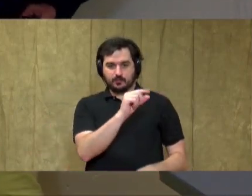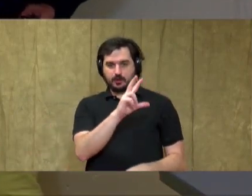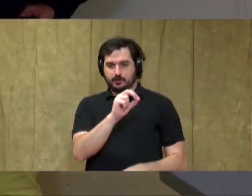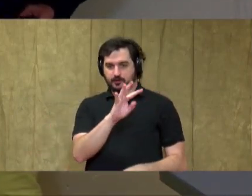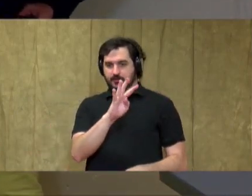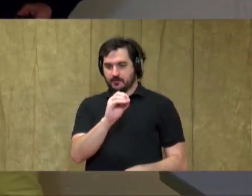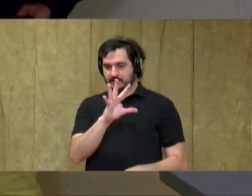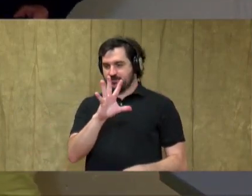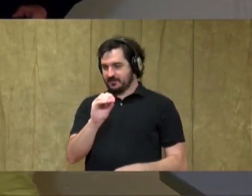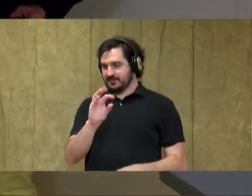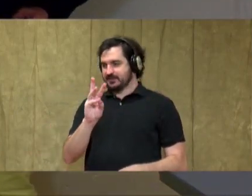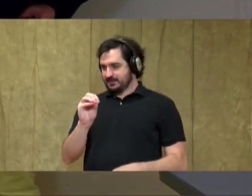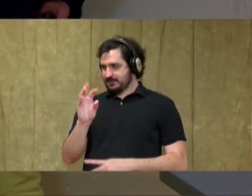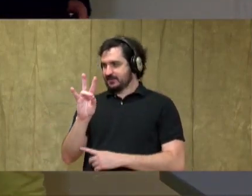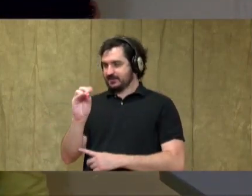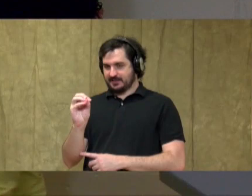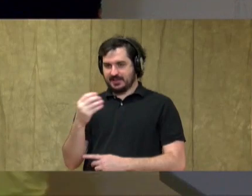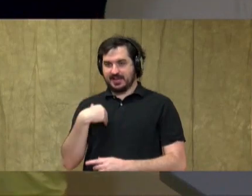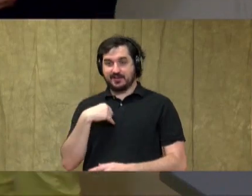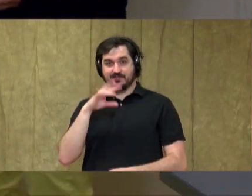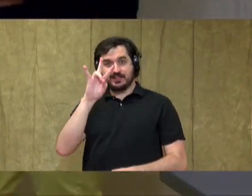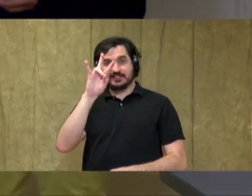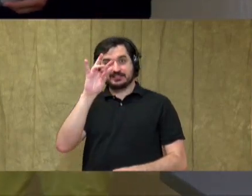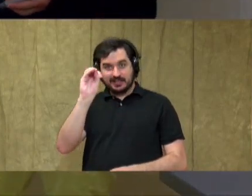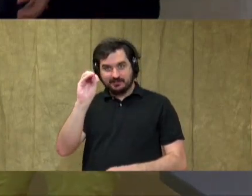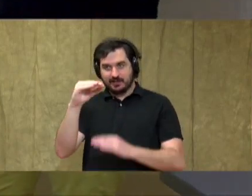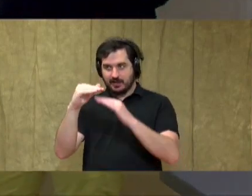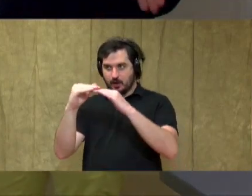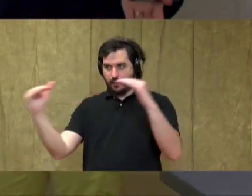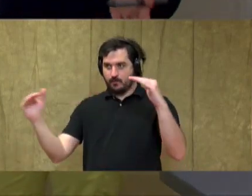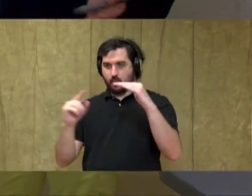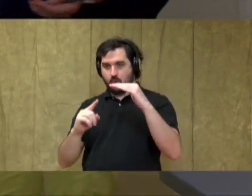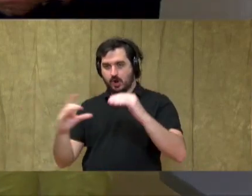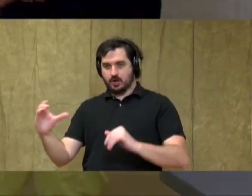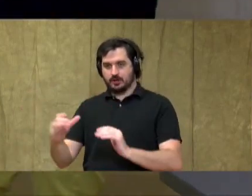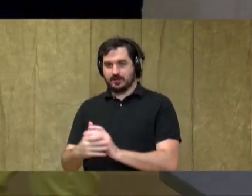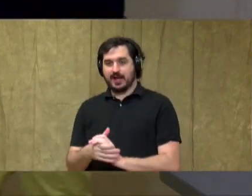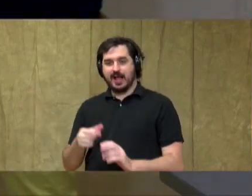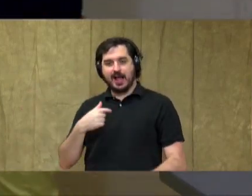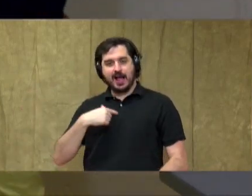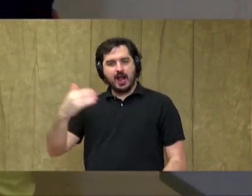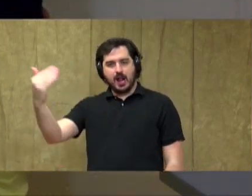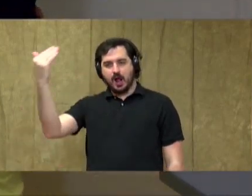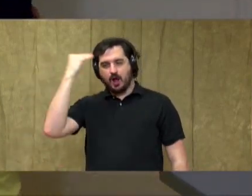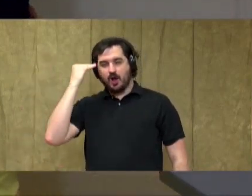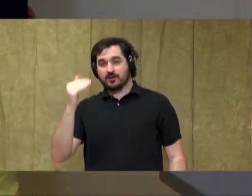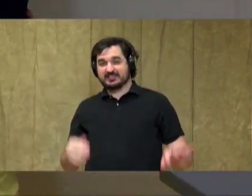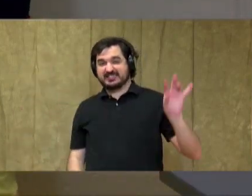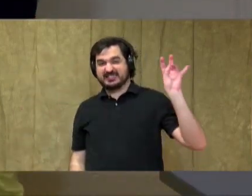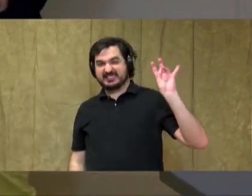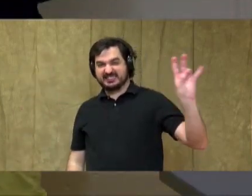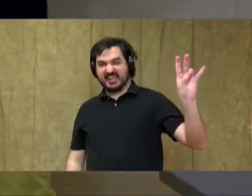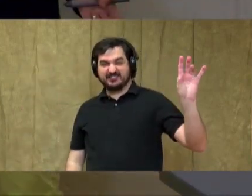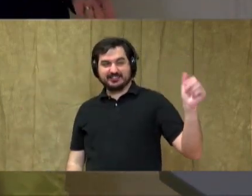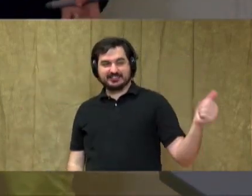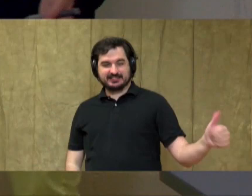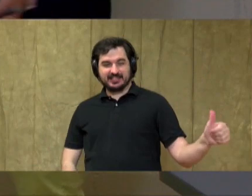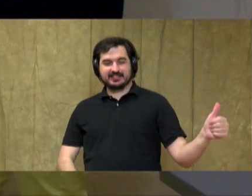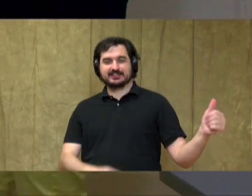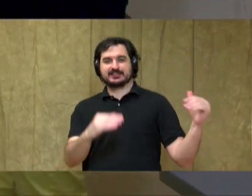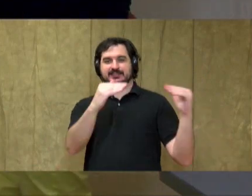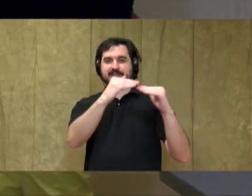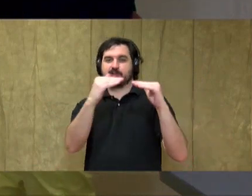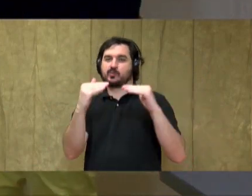70, I have 70 hundredths. So I know that 7/10 is